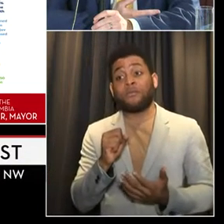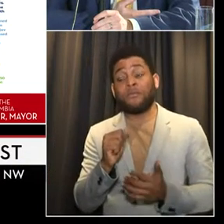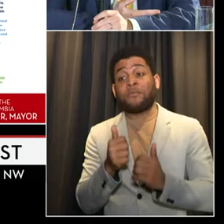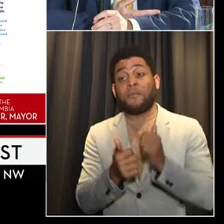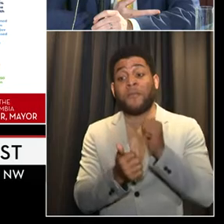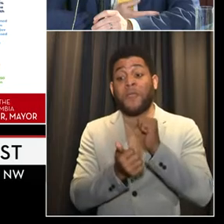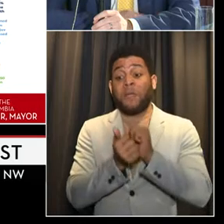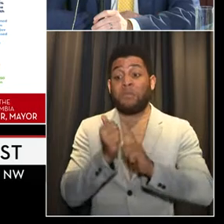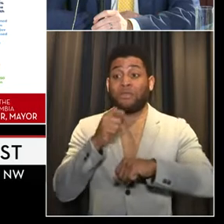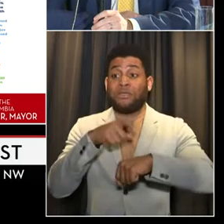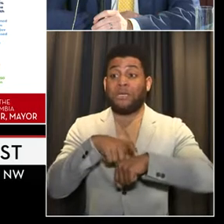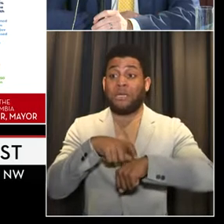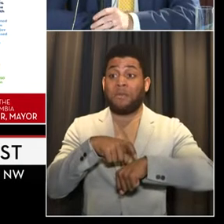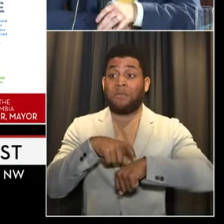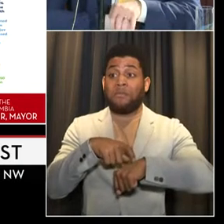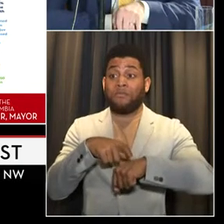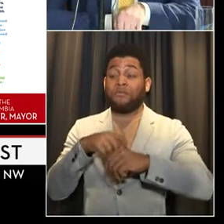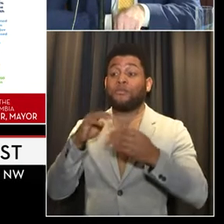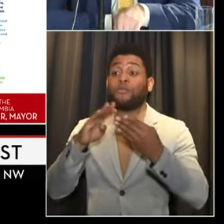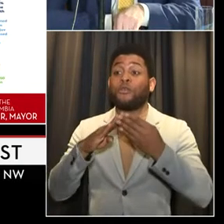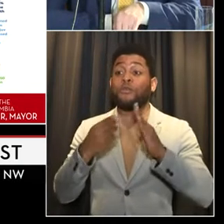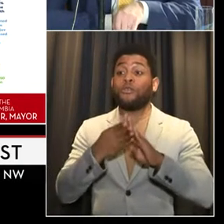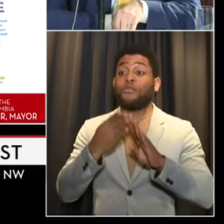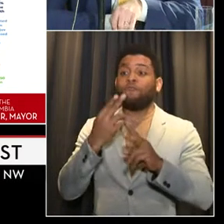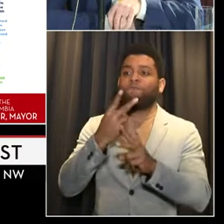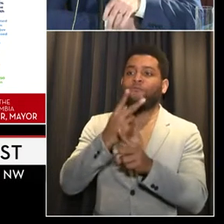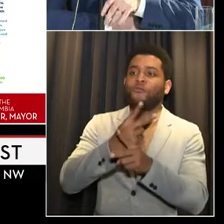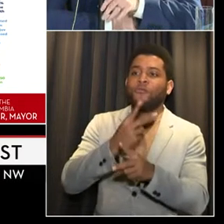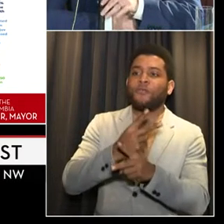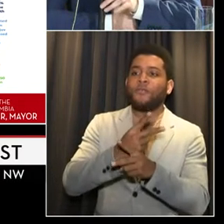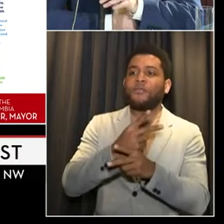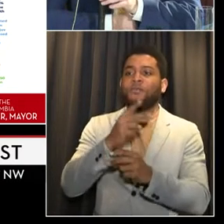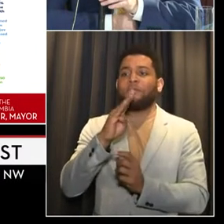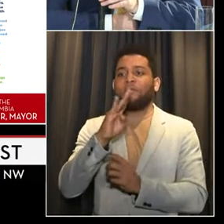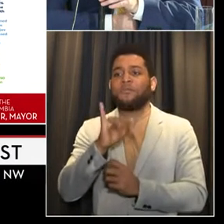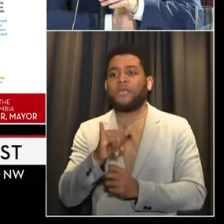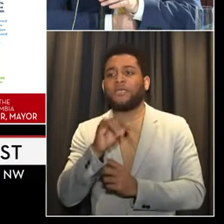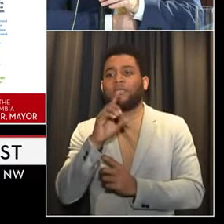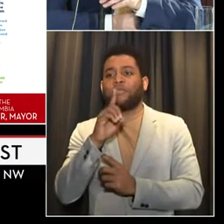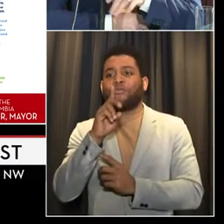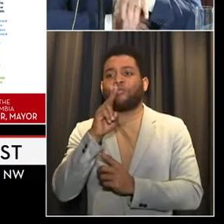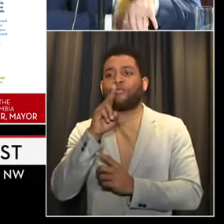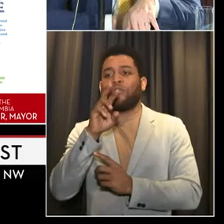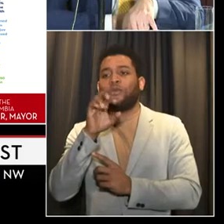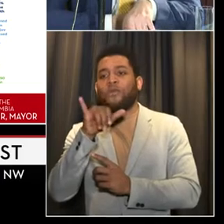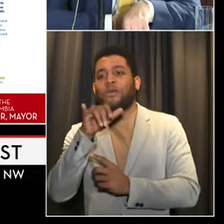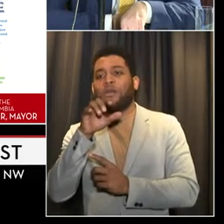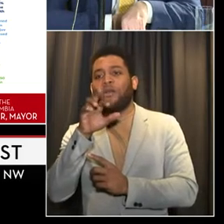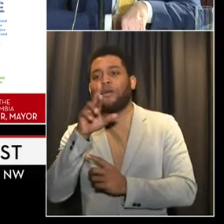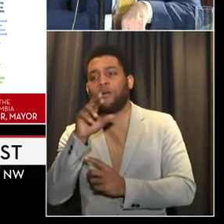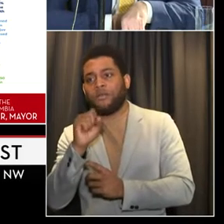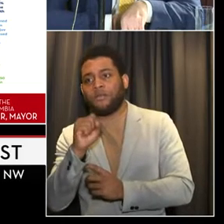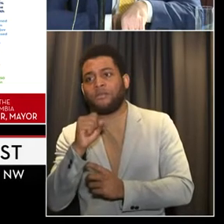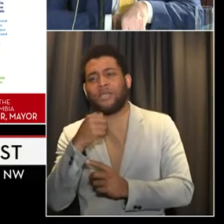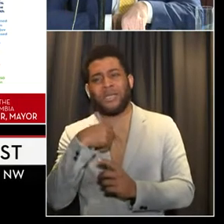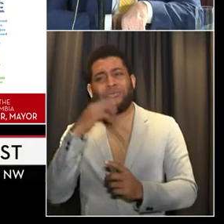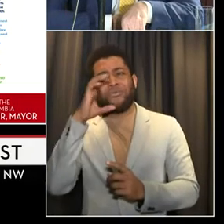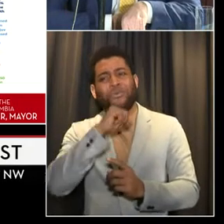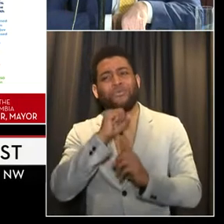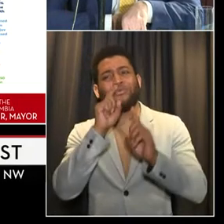by DYRS. So I assumed that they were going to court social services. So we got their numbers,